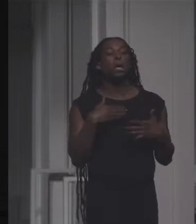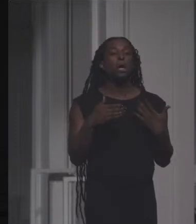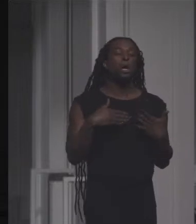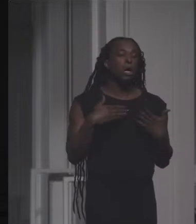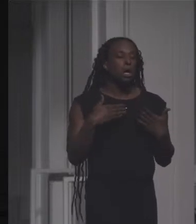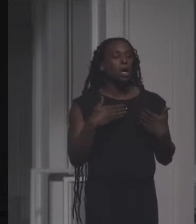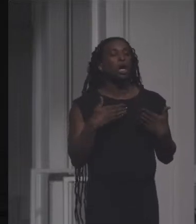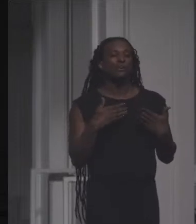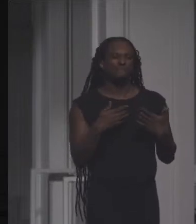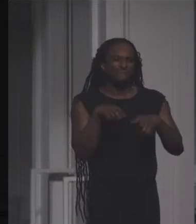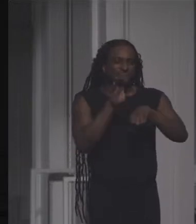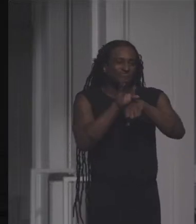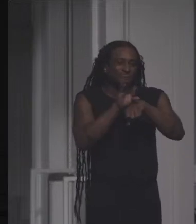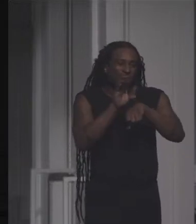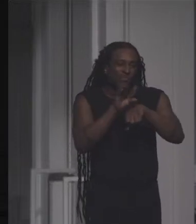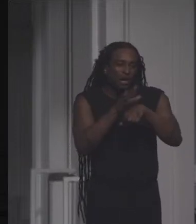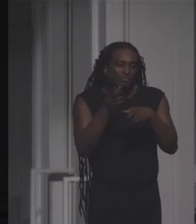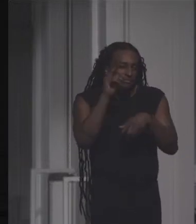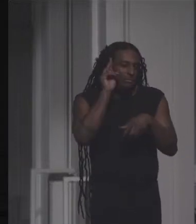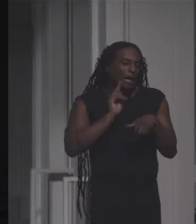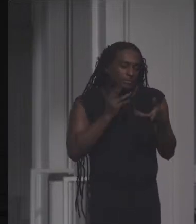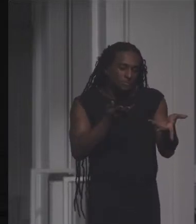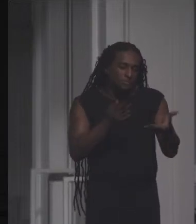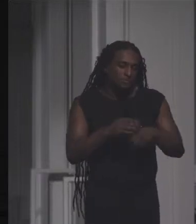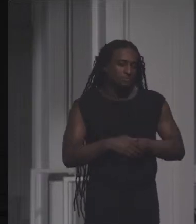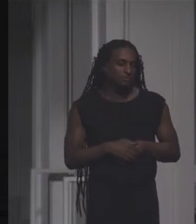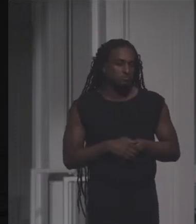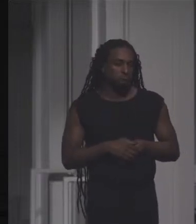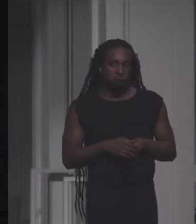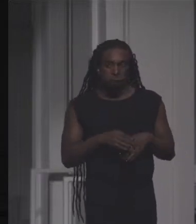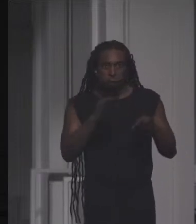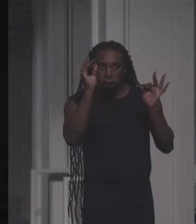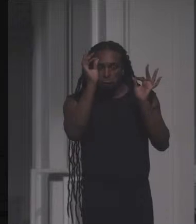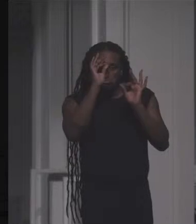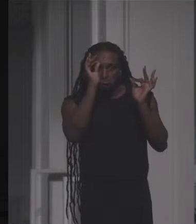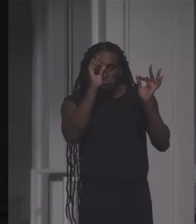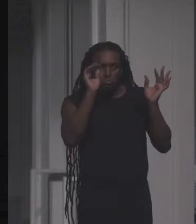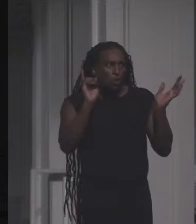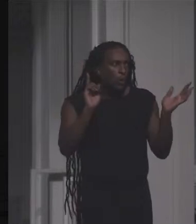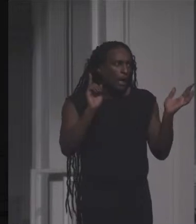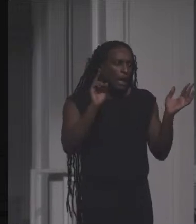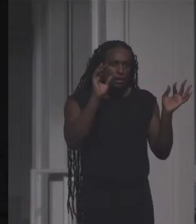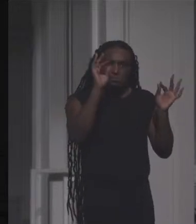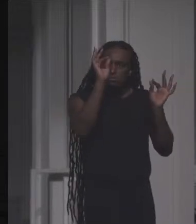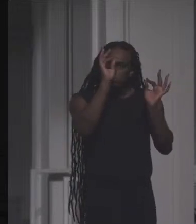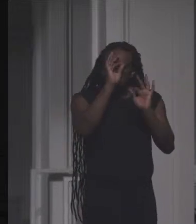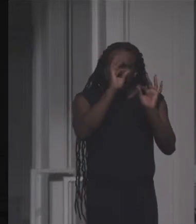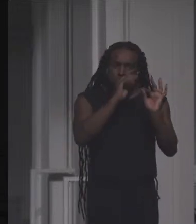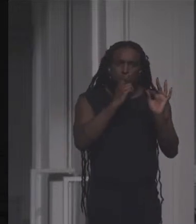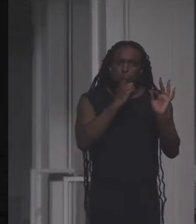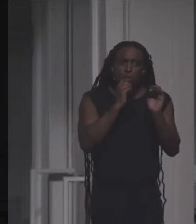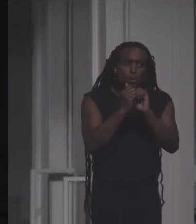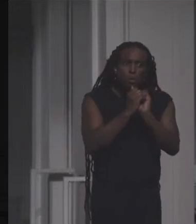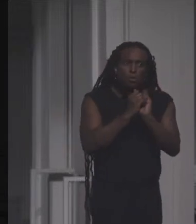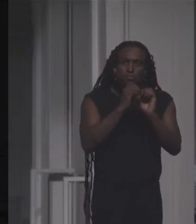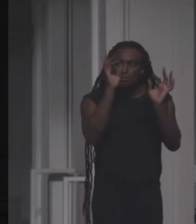habit. We don't know where, or with who, or doing